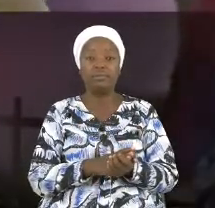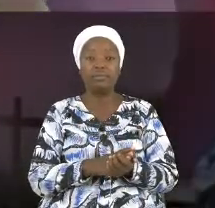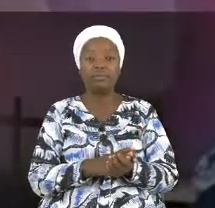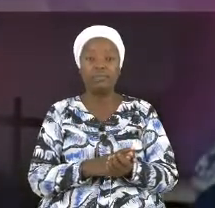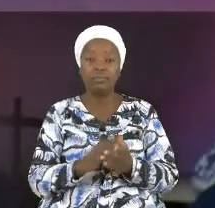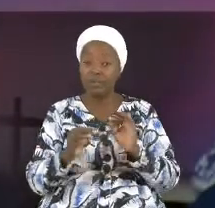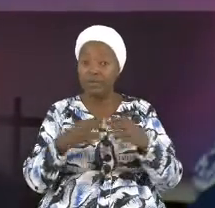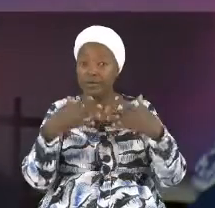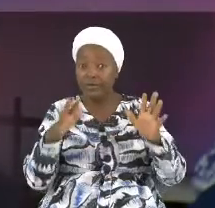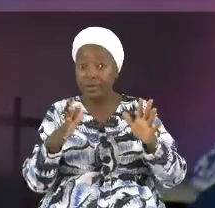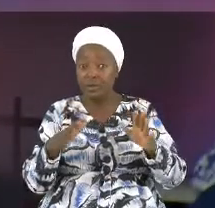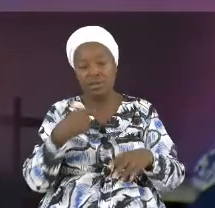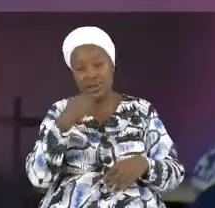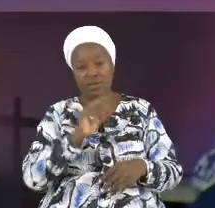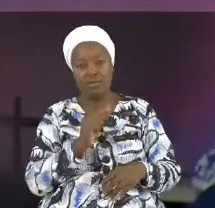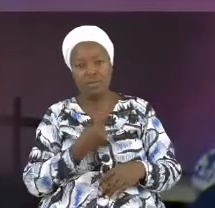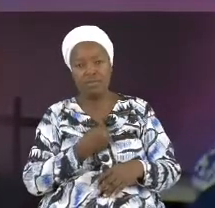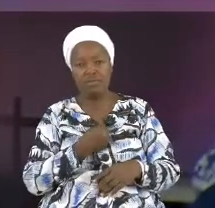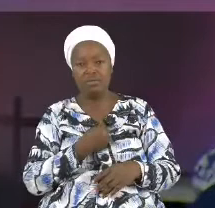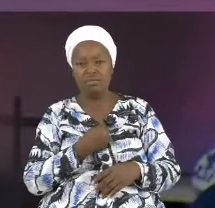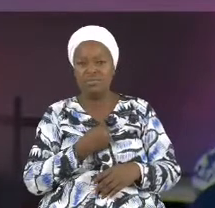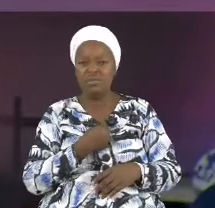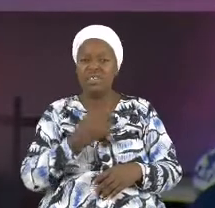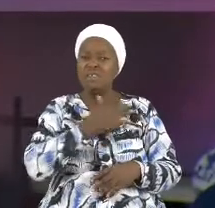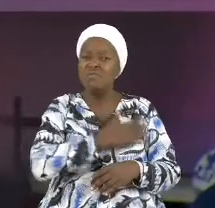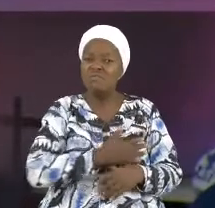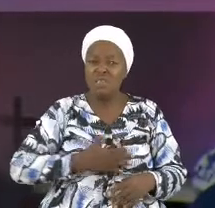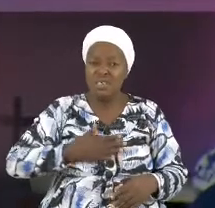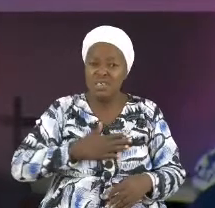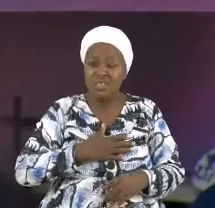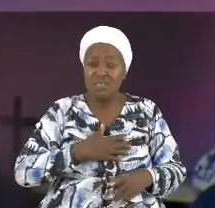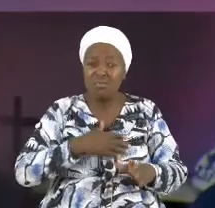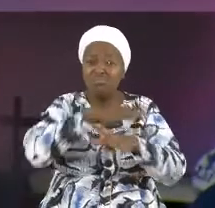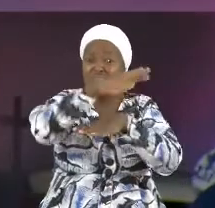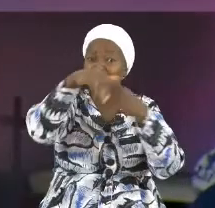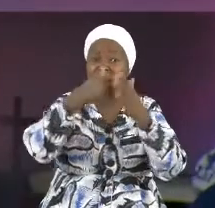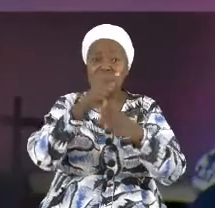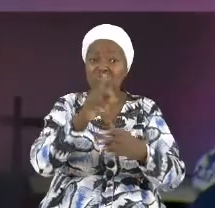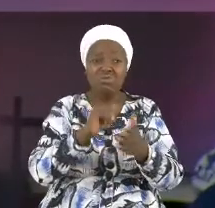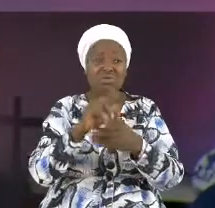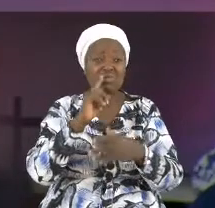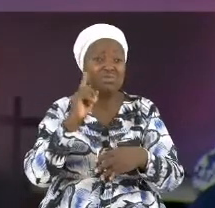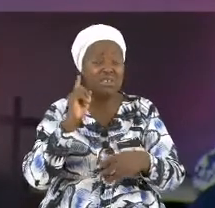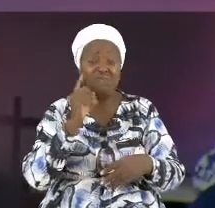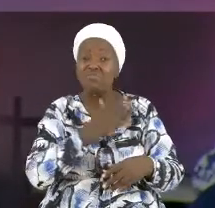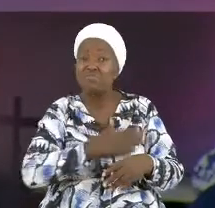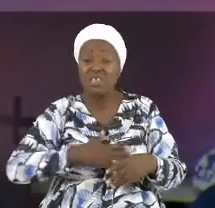you. What are the middle here? If you're finished, can you wave your hand?